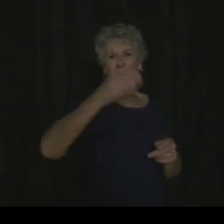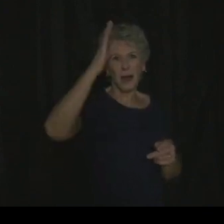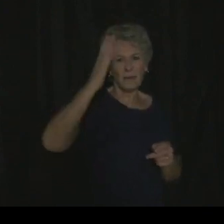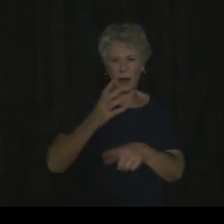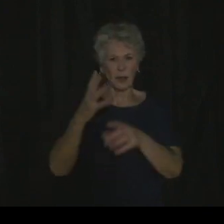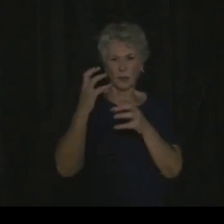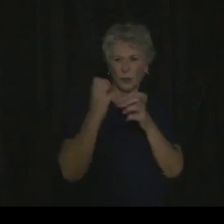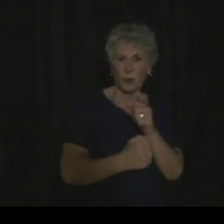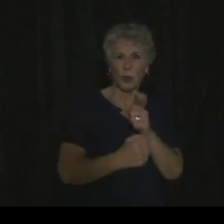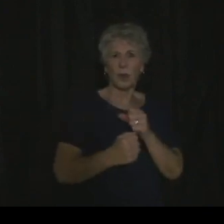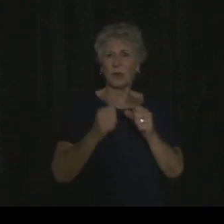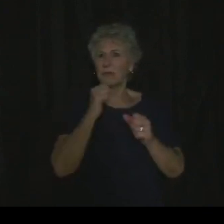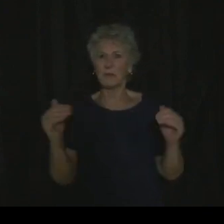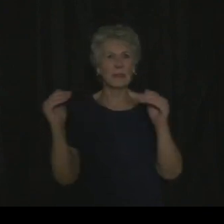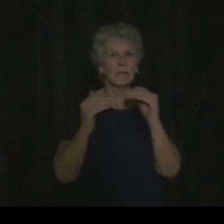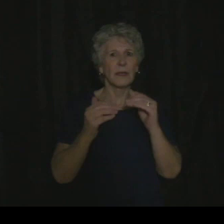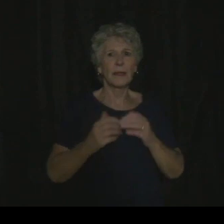unjust and unfair.